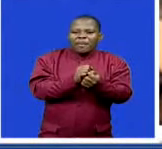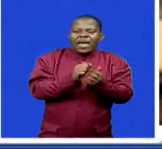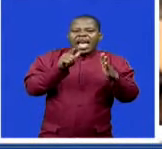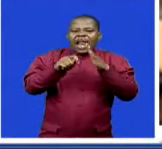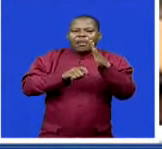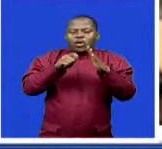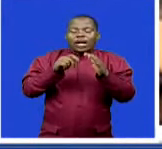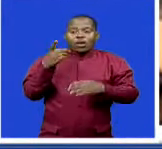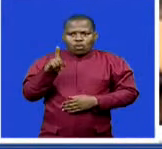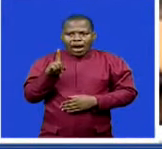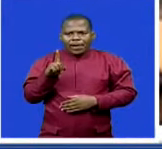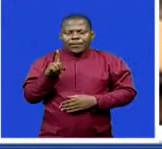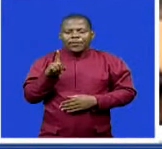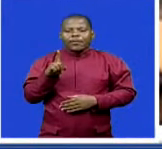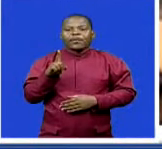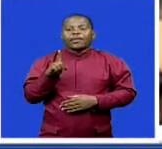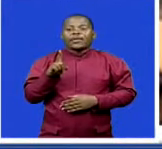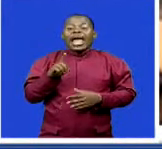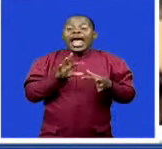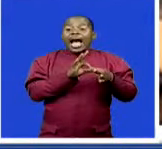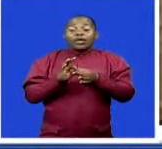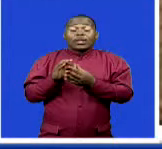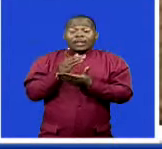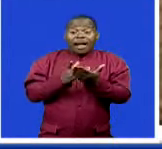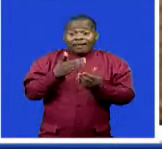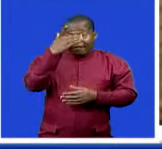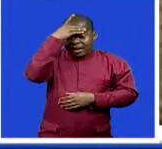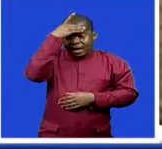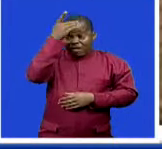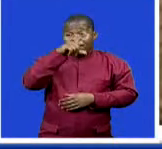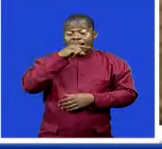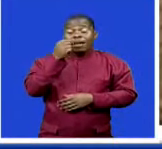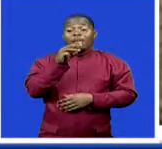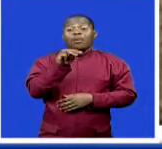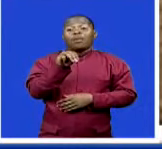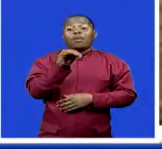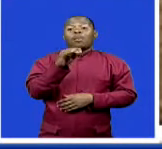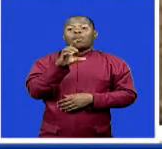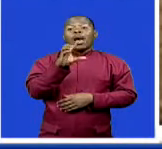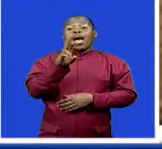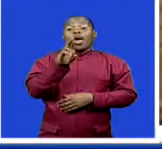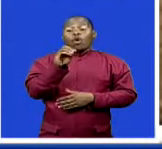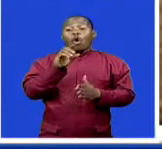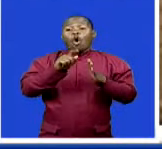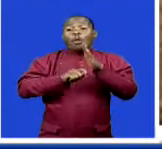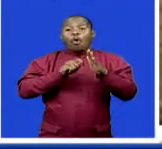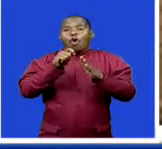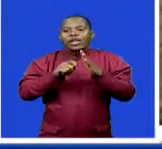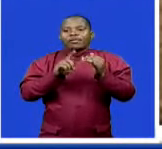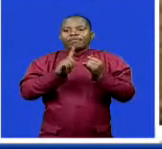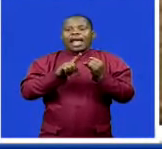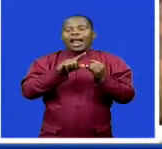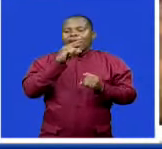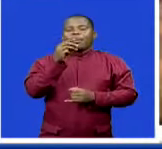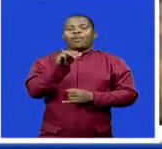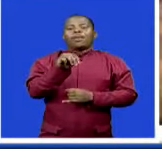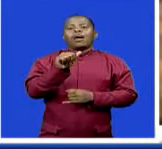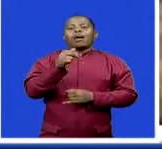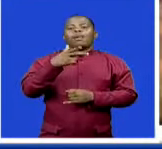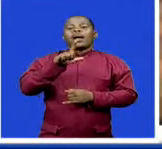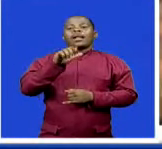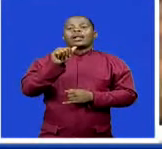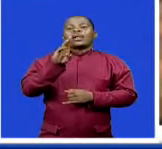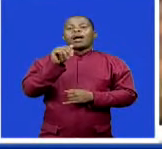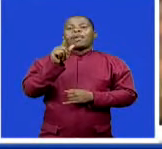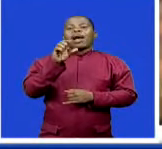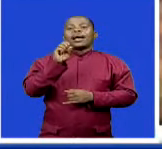currently benefiting from the micro project financed water project include Mahlabathini, Ngutvula, Sibovu,